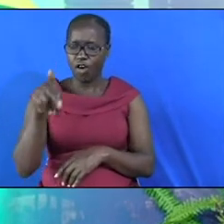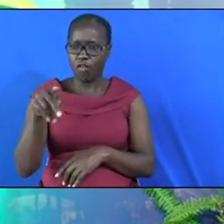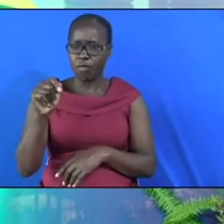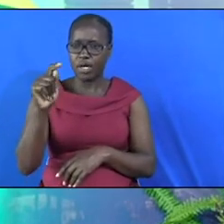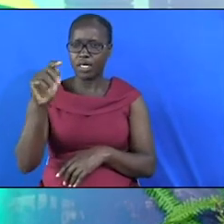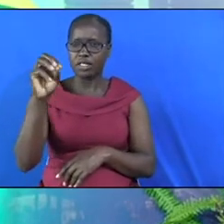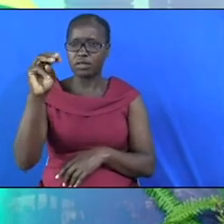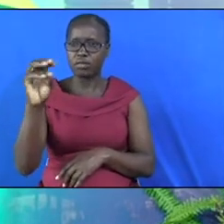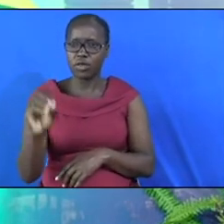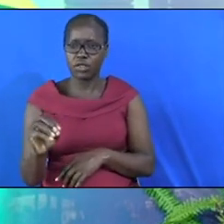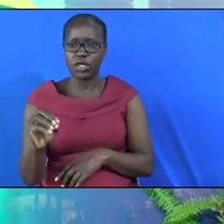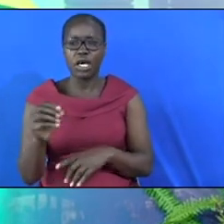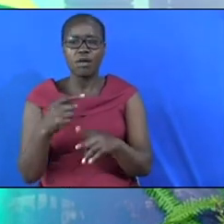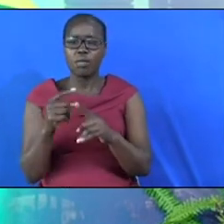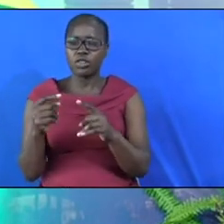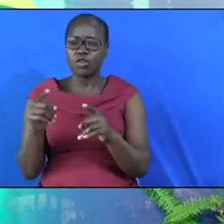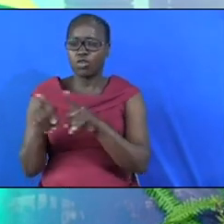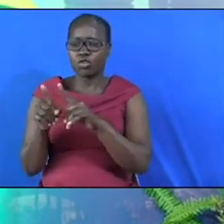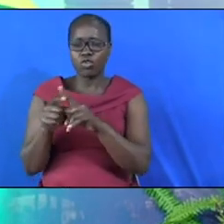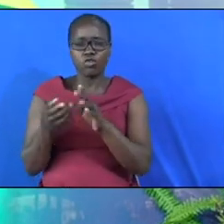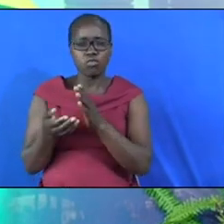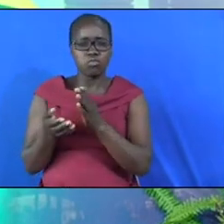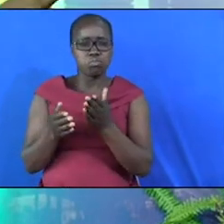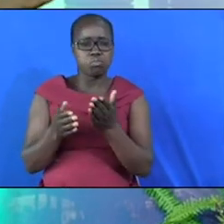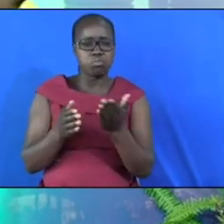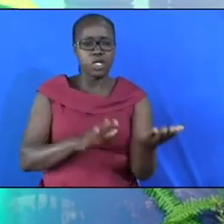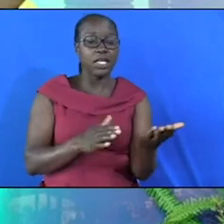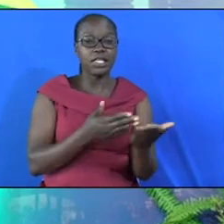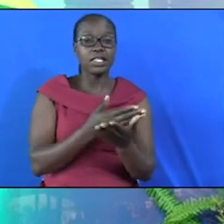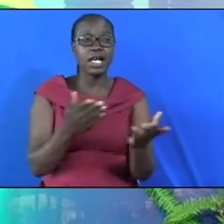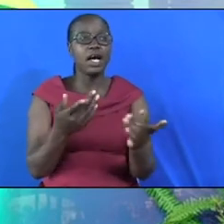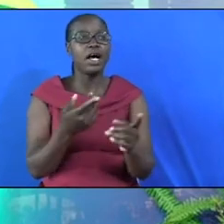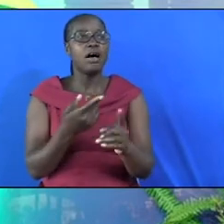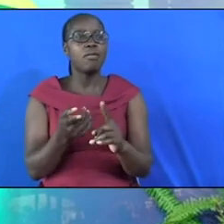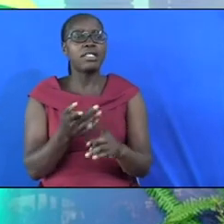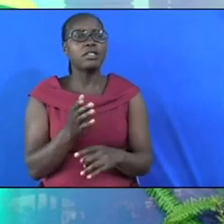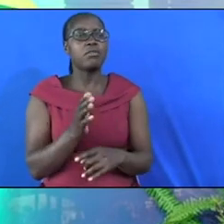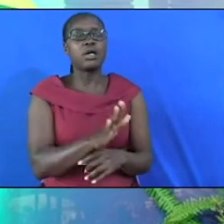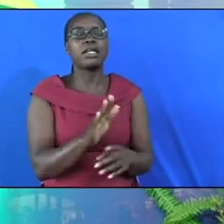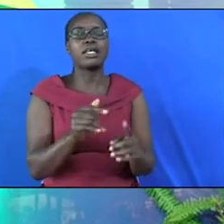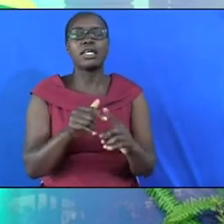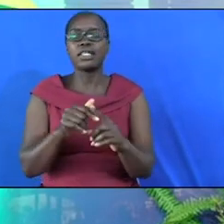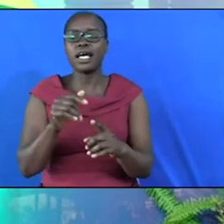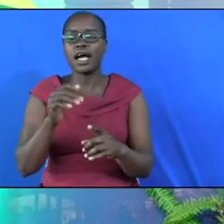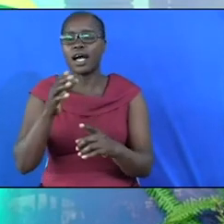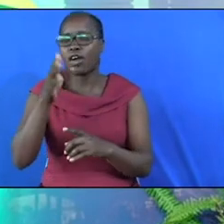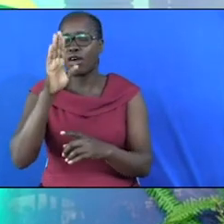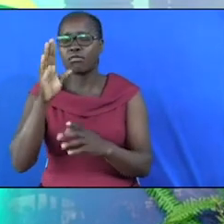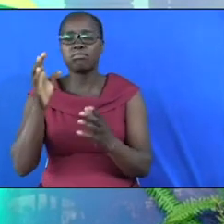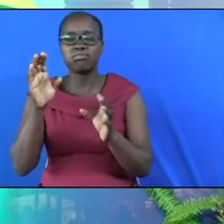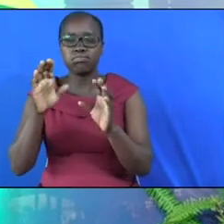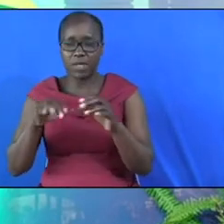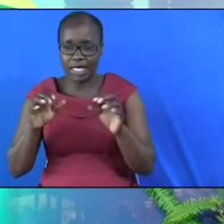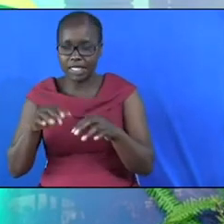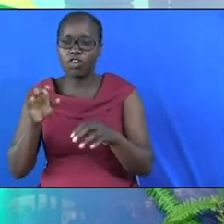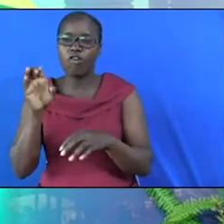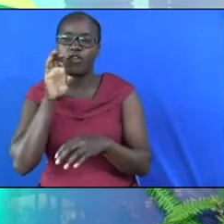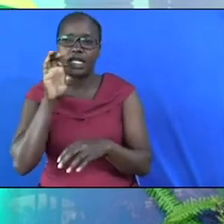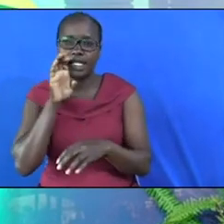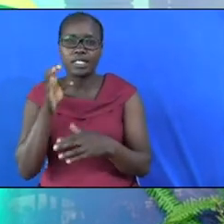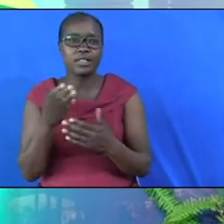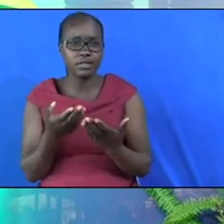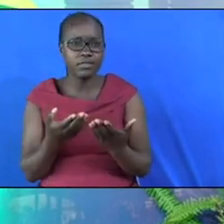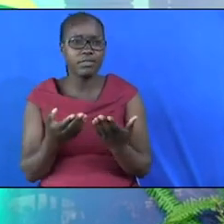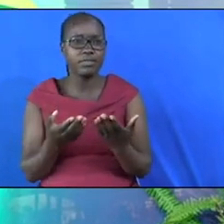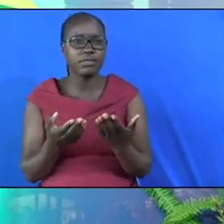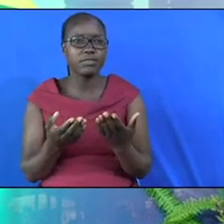time, but also from the time that men fell in sin back in the Garden of Eden. If you are with me, say amen. You are